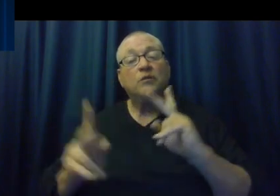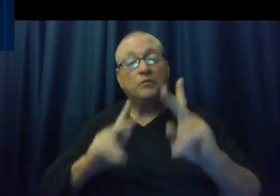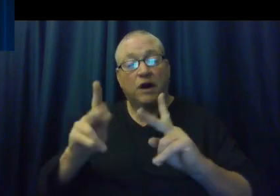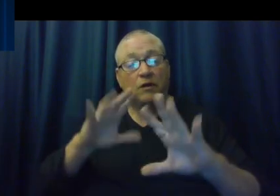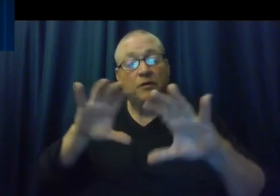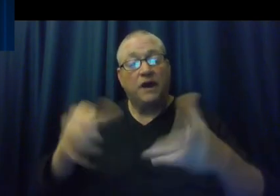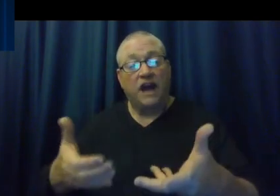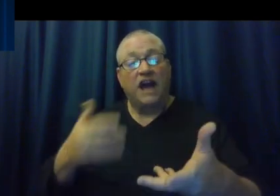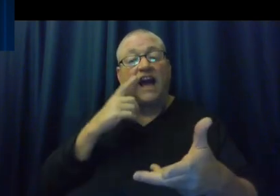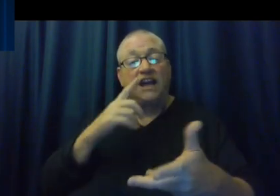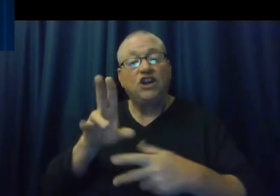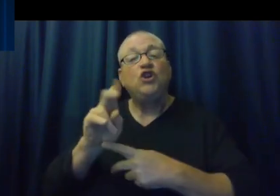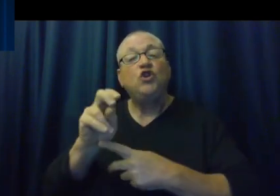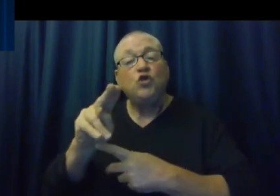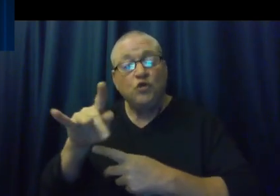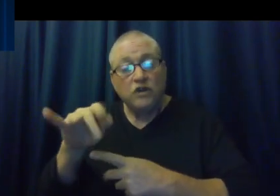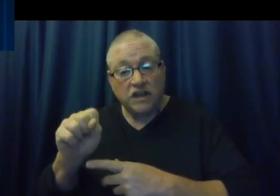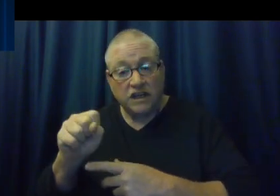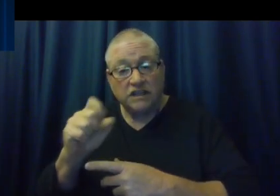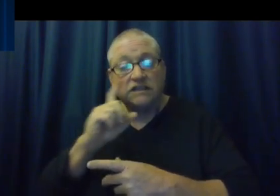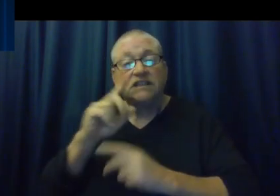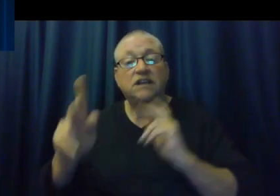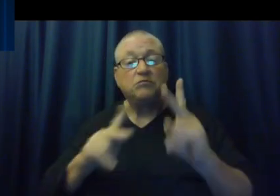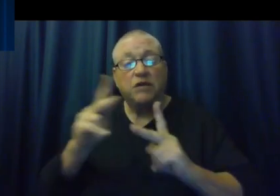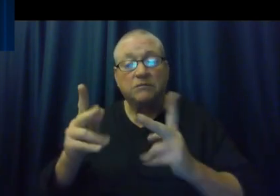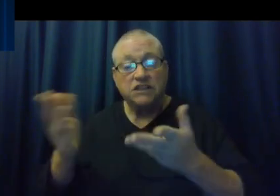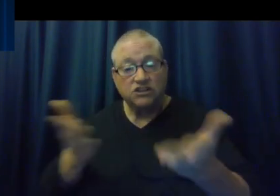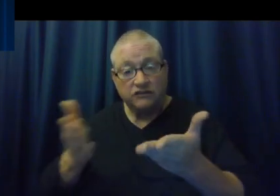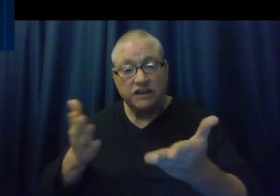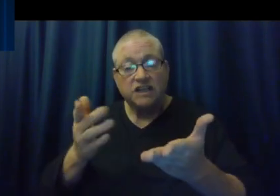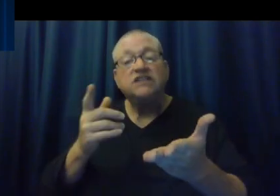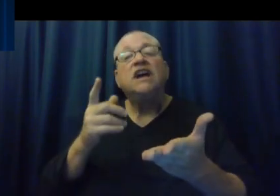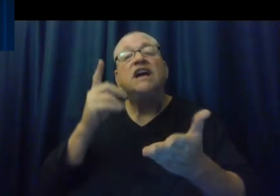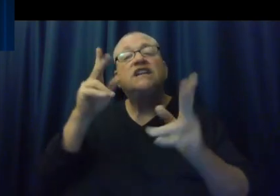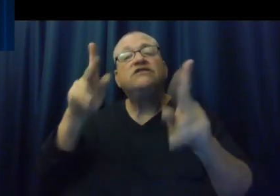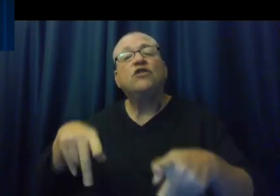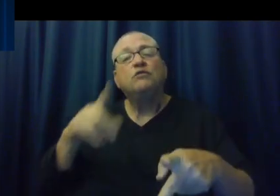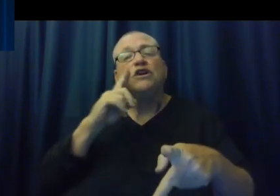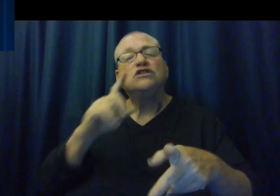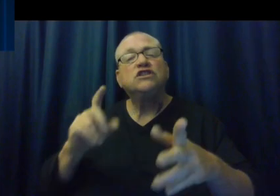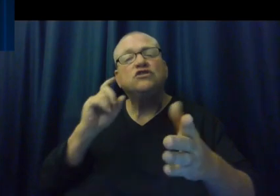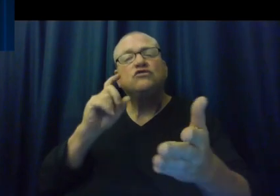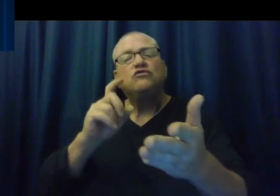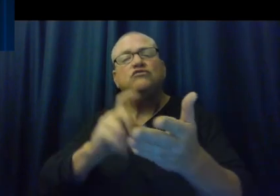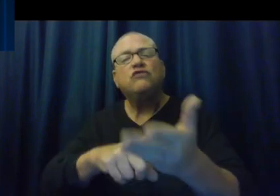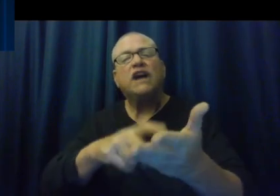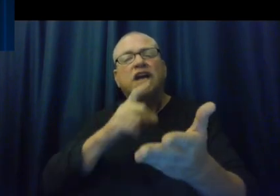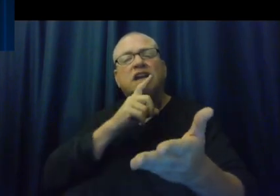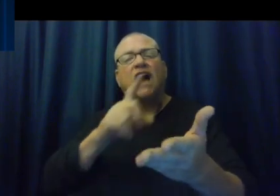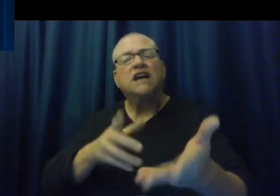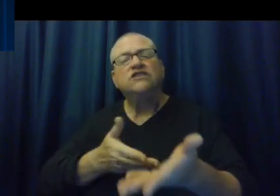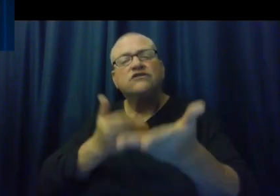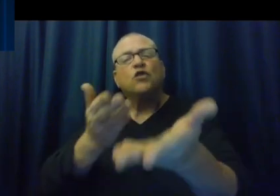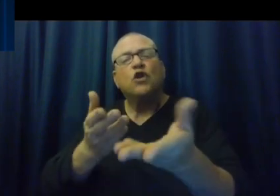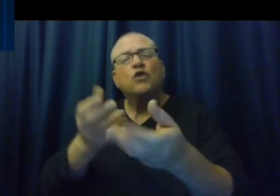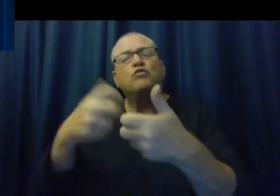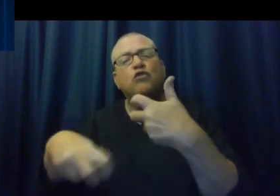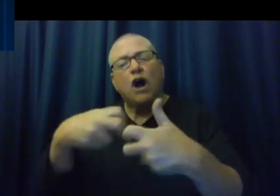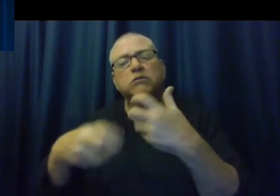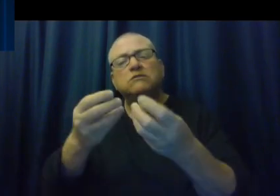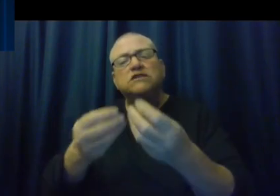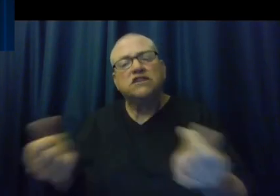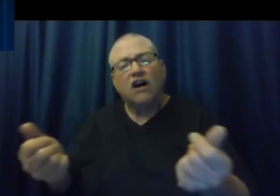Western. This award recognizes an individual who exemplifies a positive and creative approach to problem solving and innovation